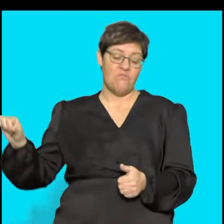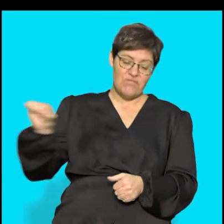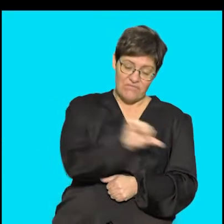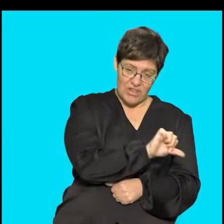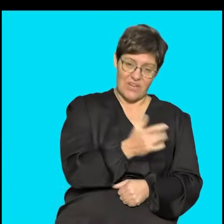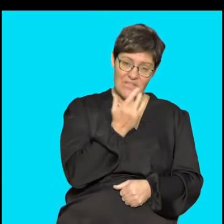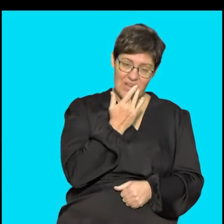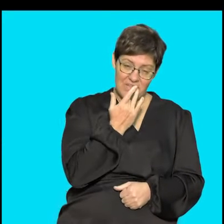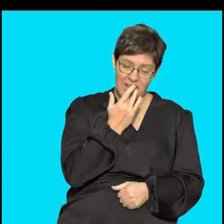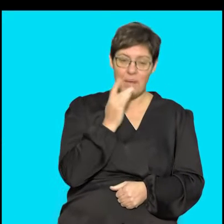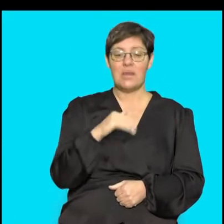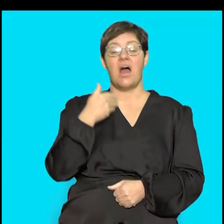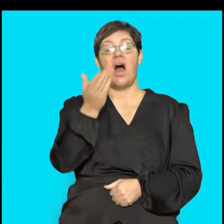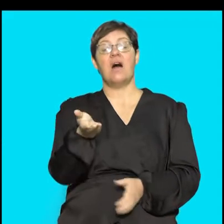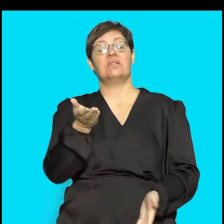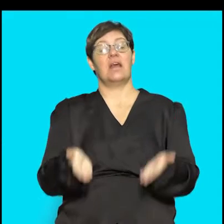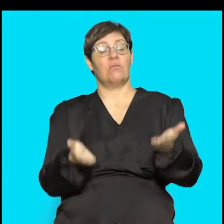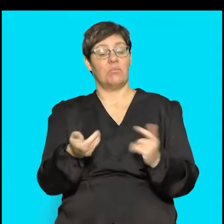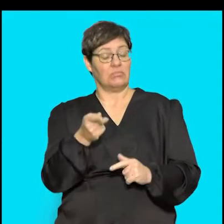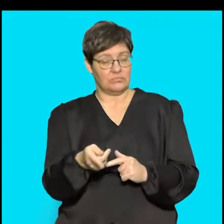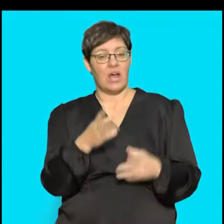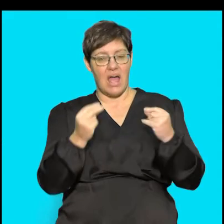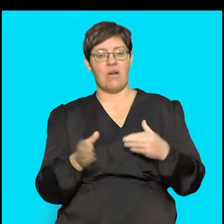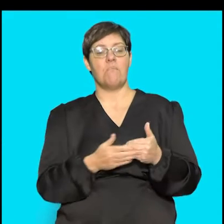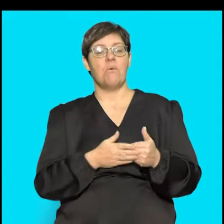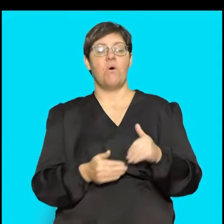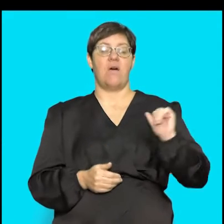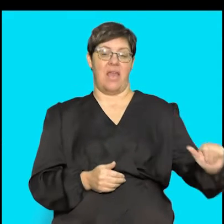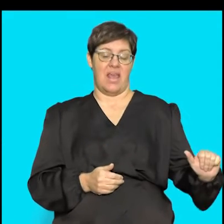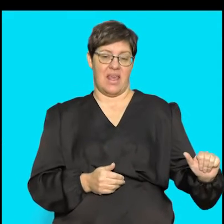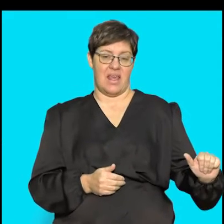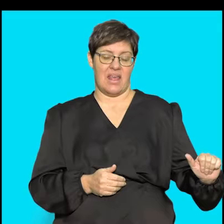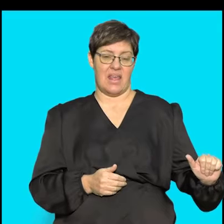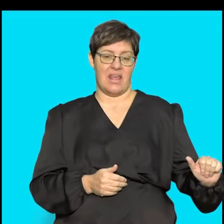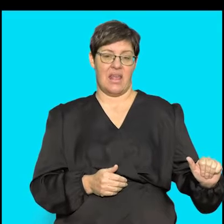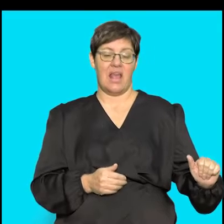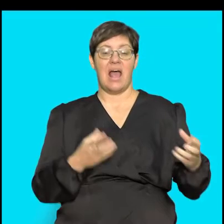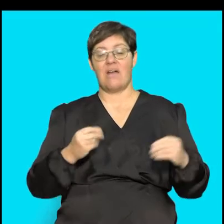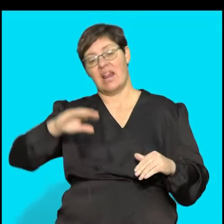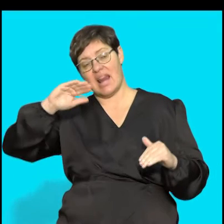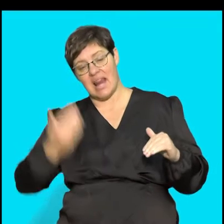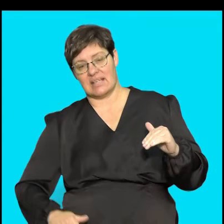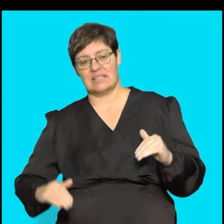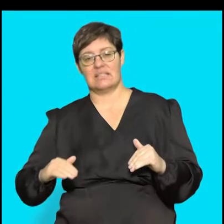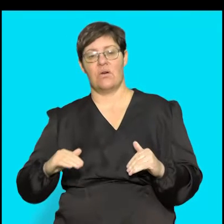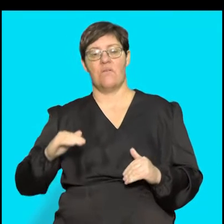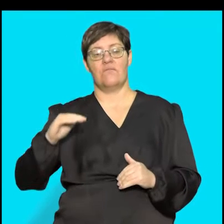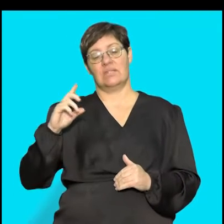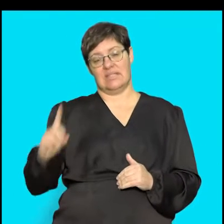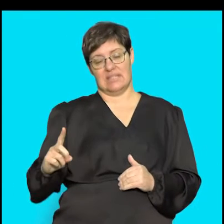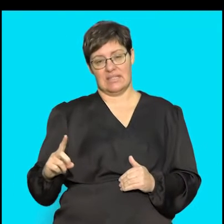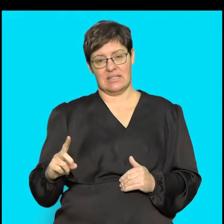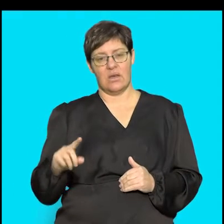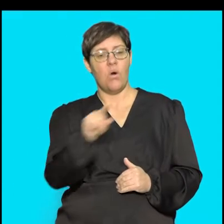is favored, it means after equilibrium we will have more of A and we will have less of